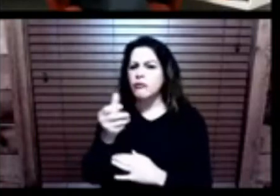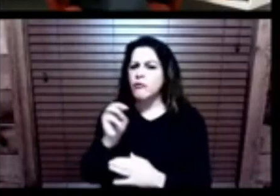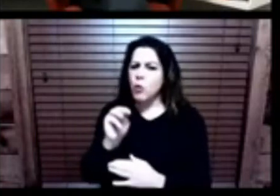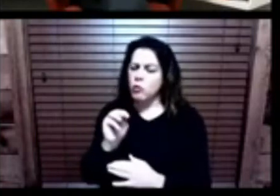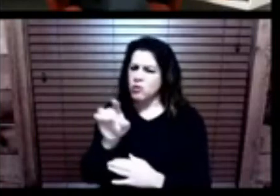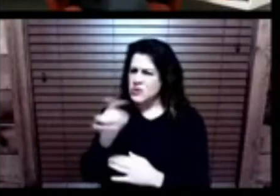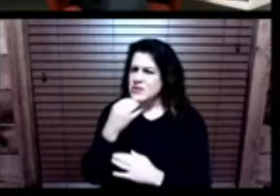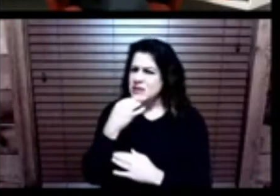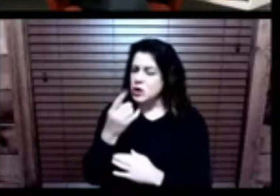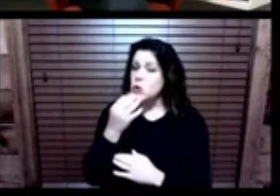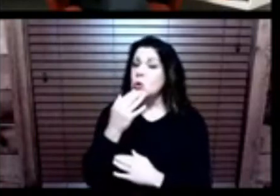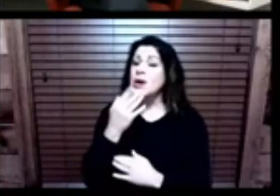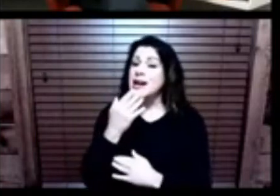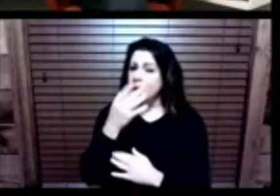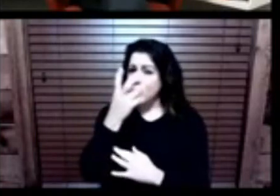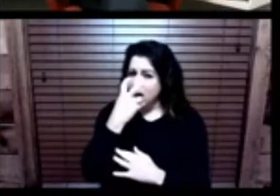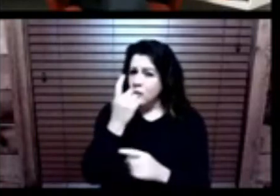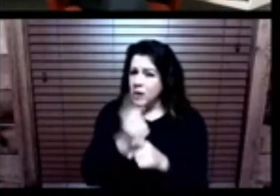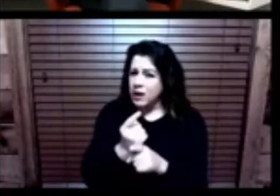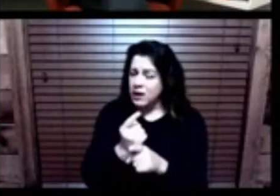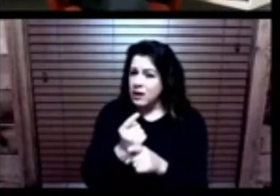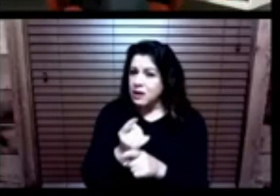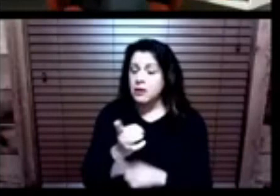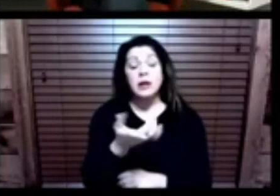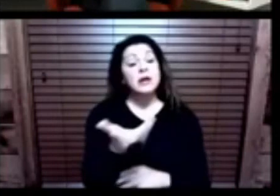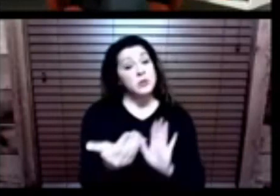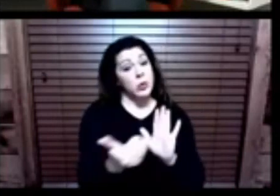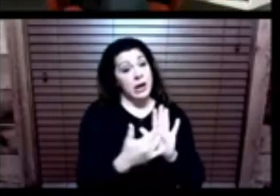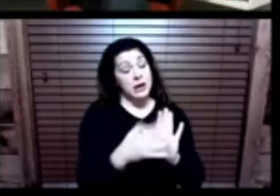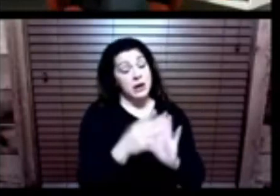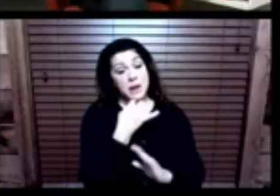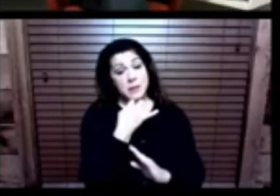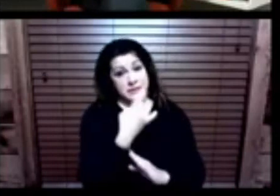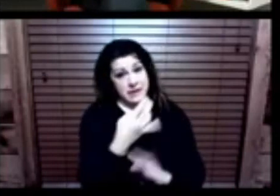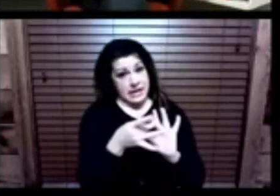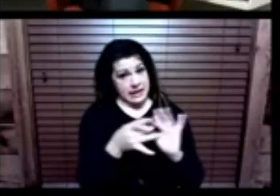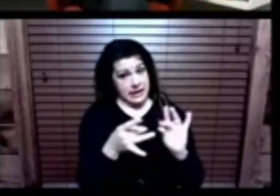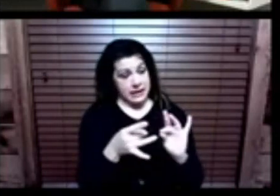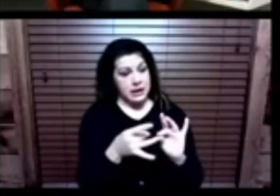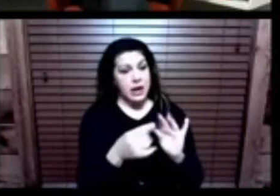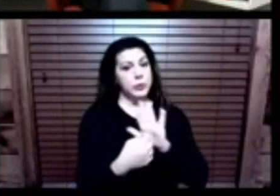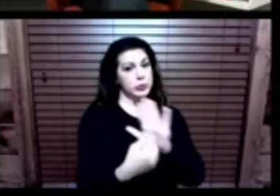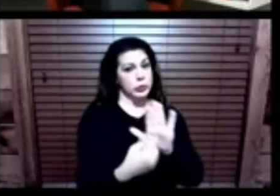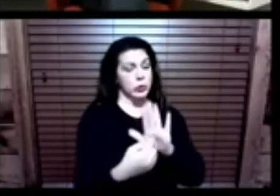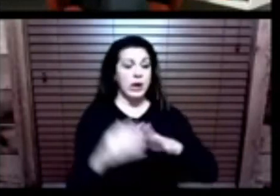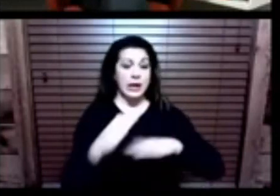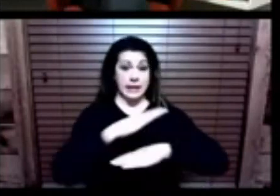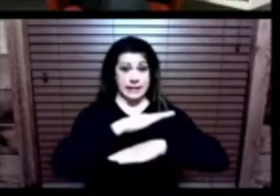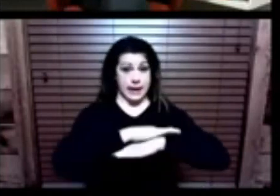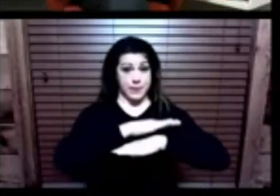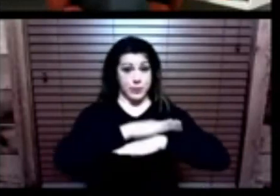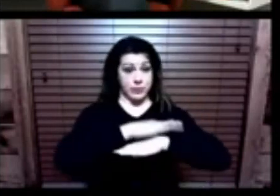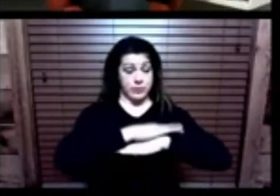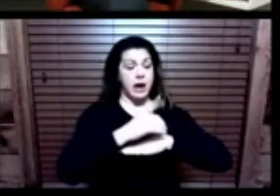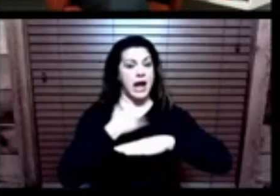that? Well, like I said, I'll show you in a second. I got the table is laid out over there with the colors separated, but